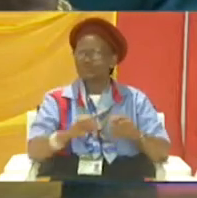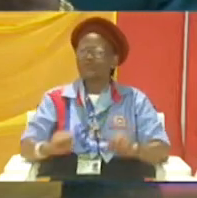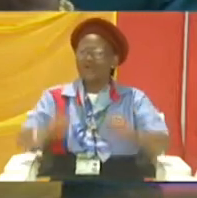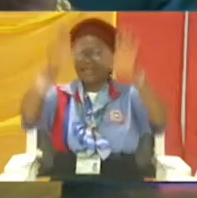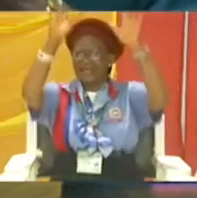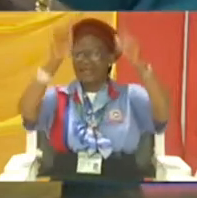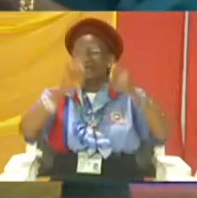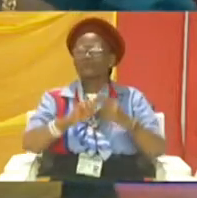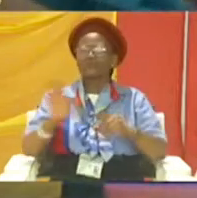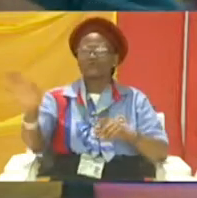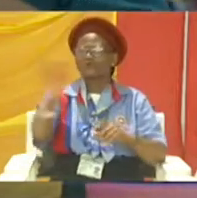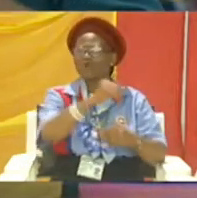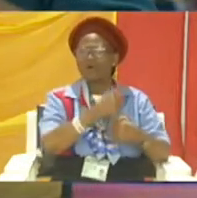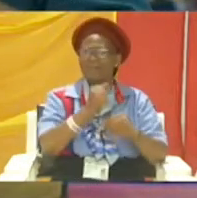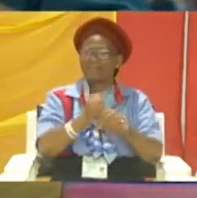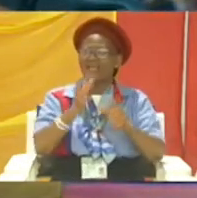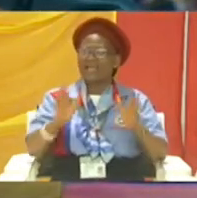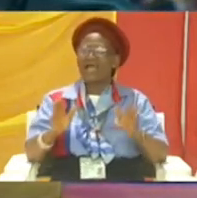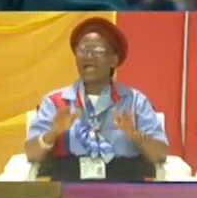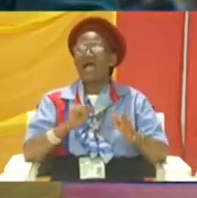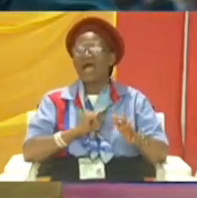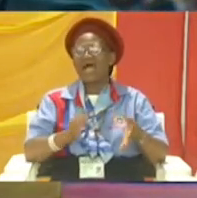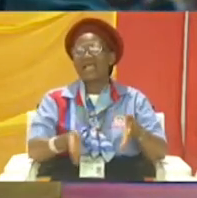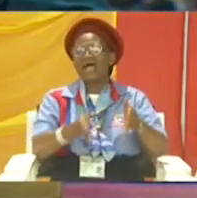Maker. I answered the altar